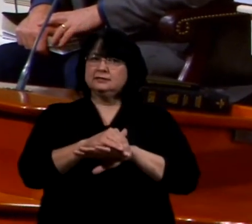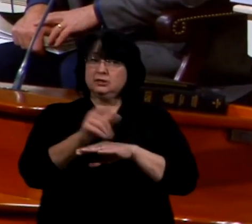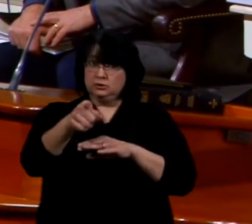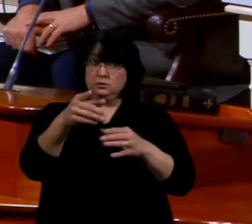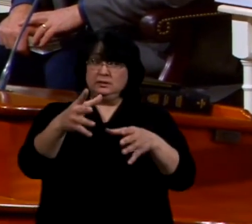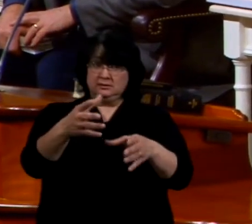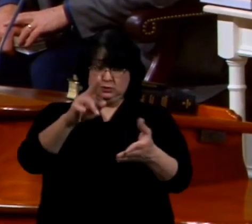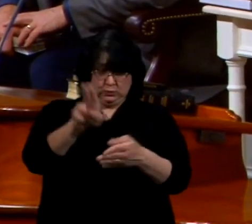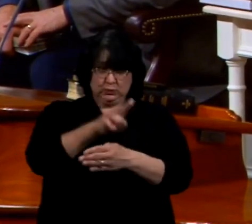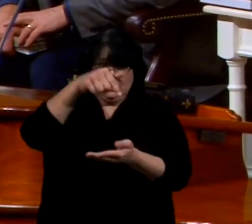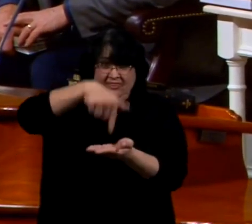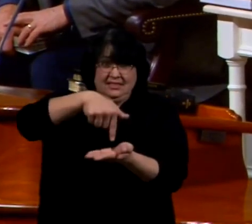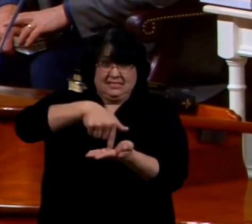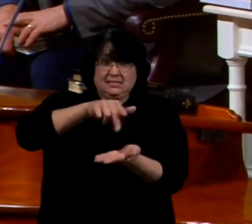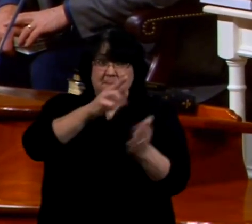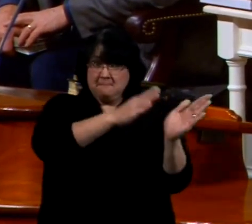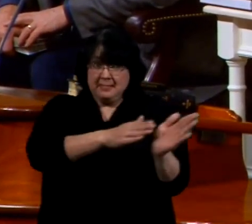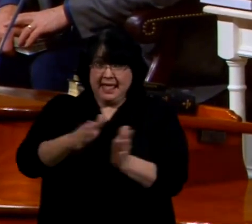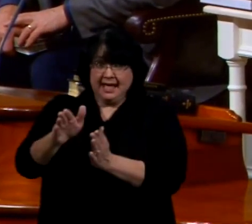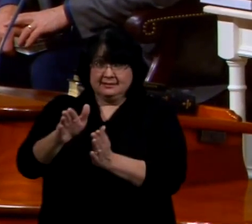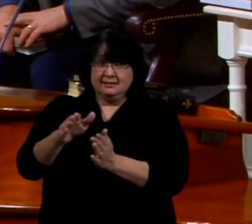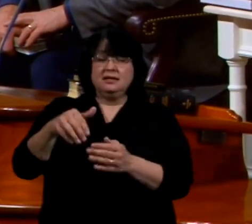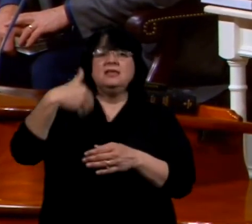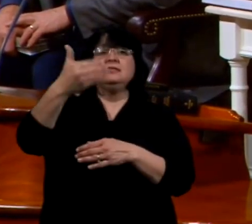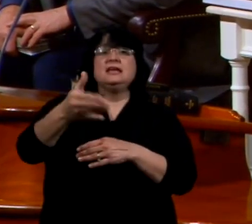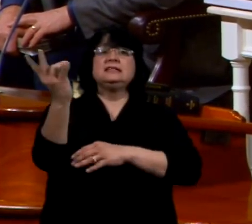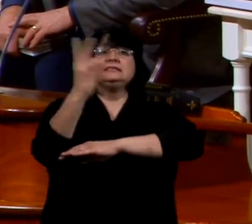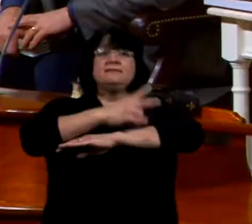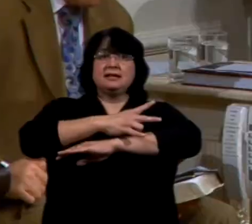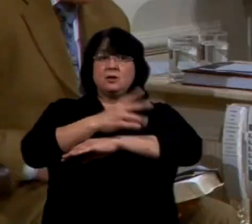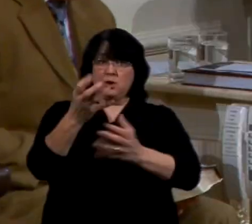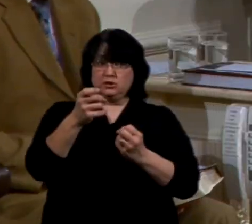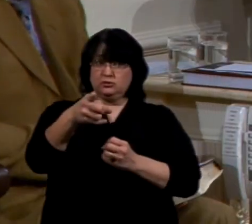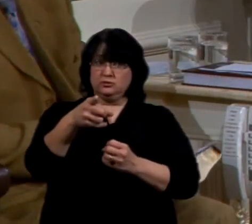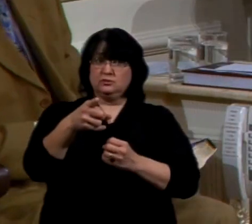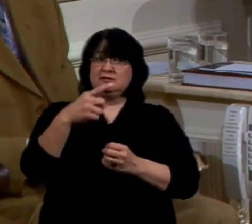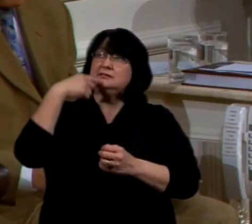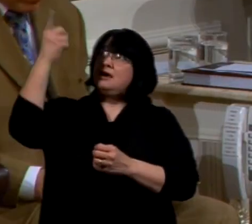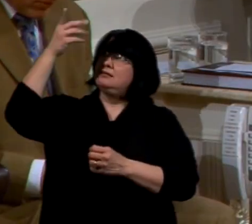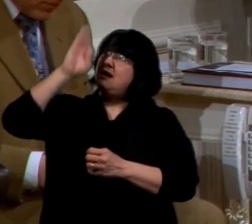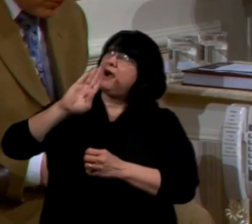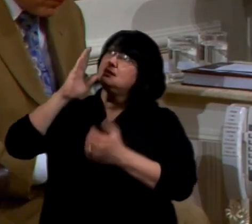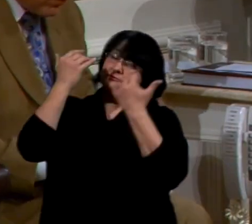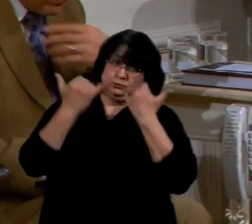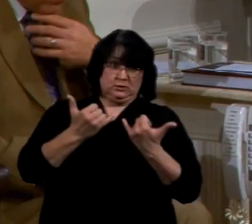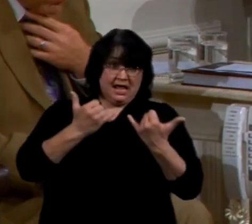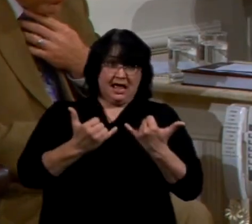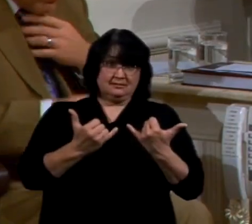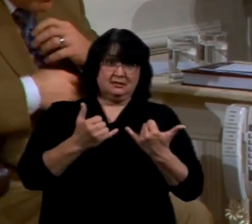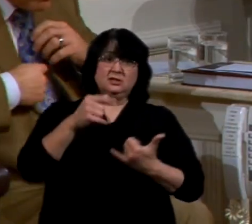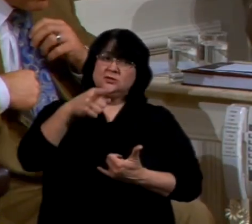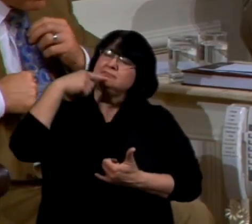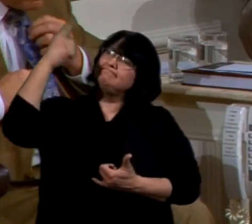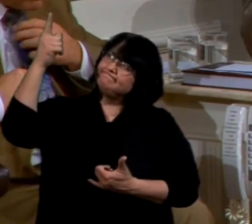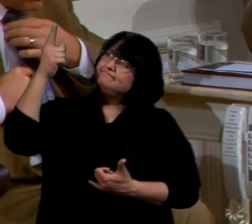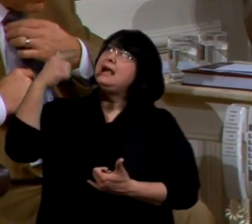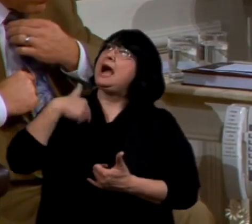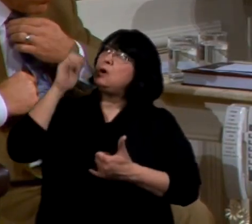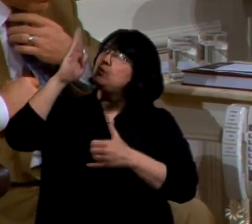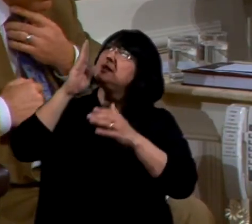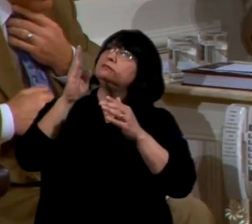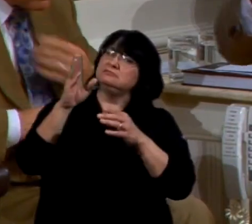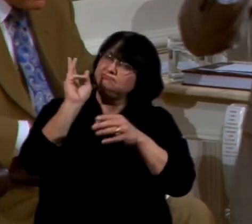plan. And in the next 7 days, I want you to commit to God tonight that you're going to present this